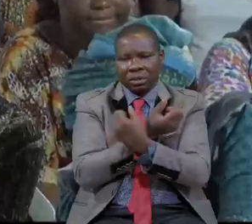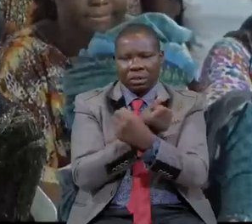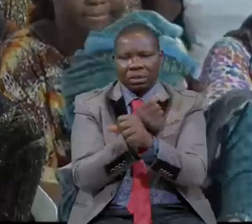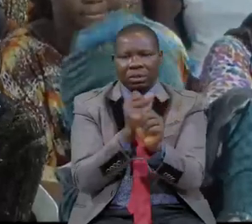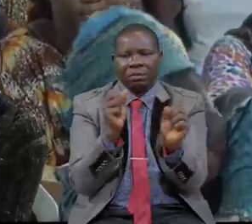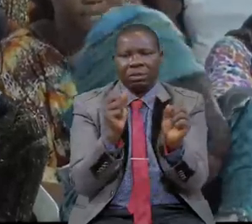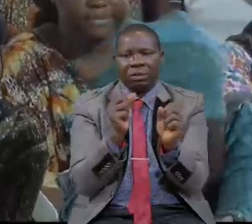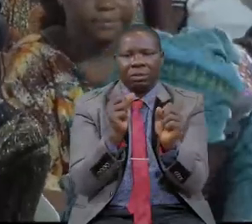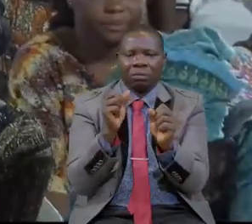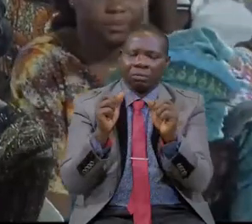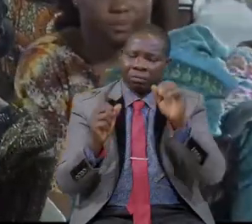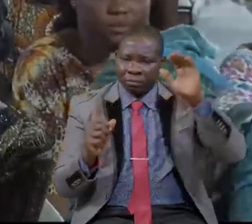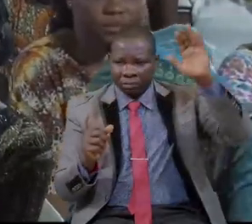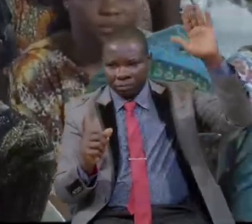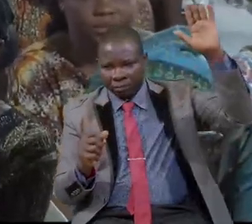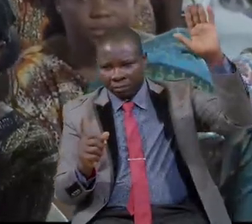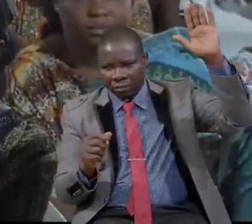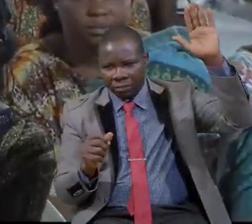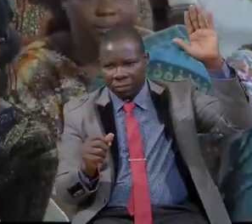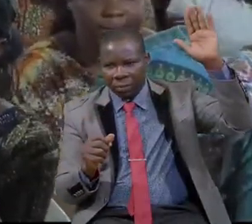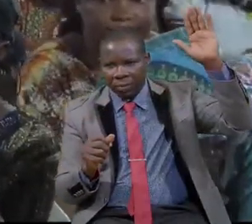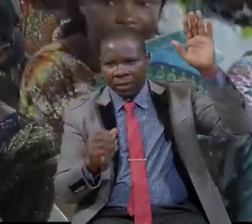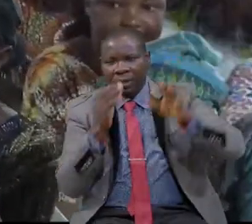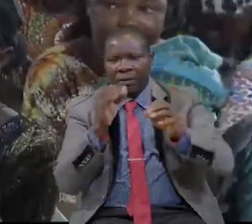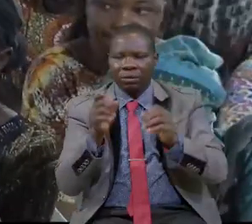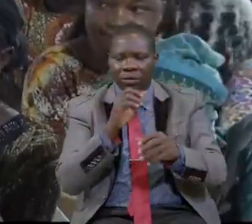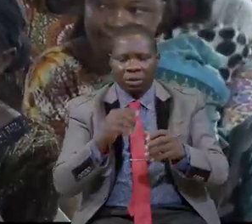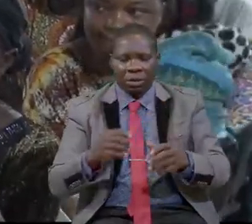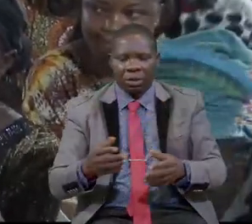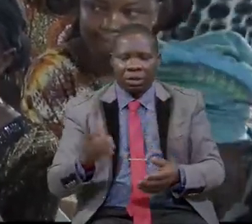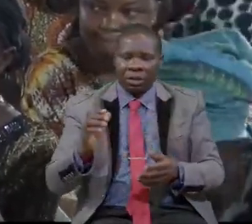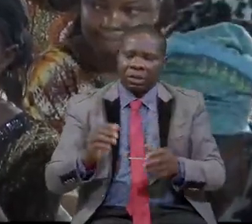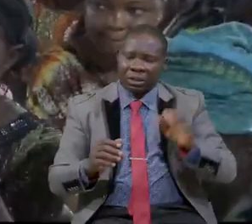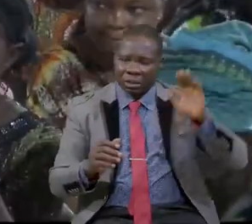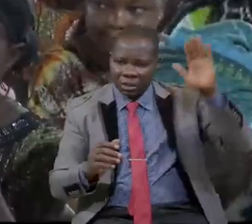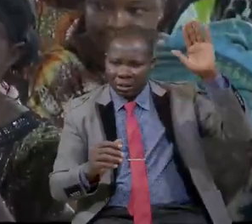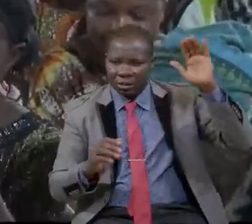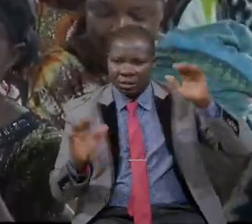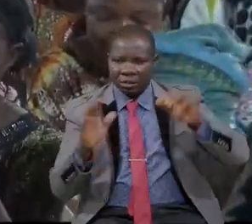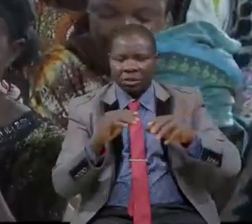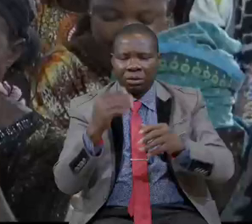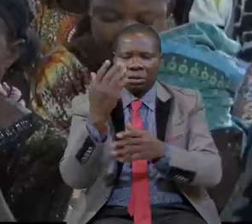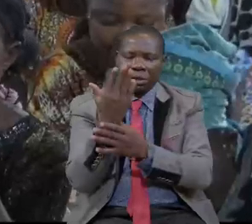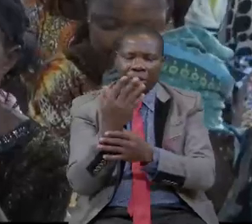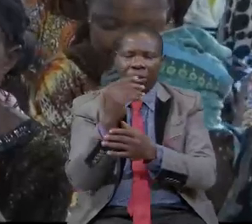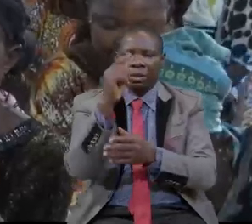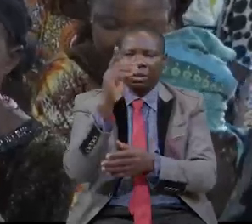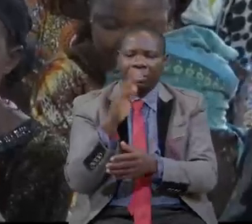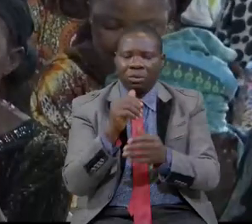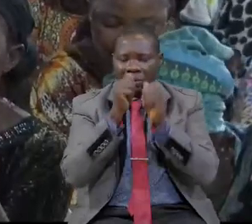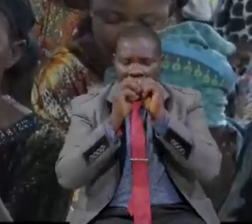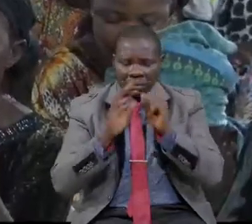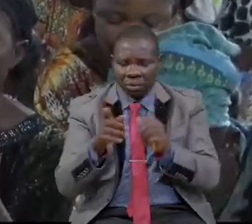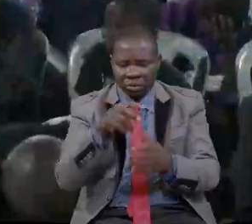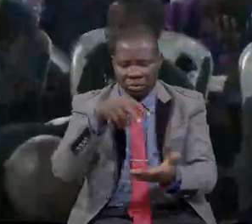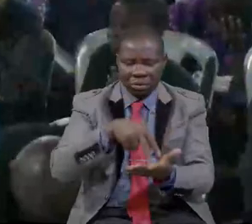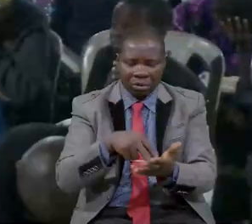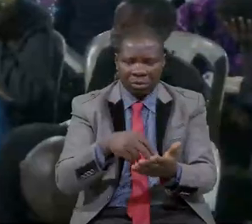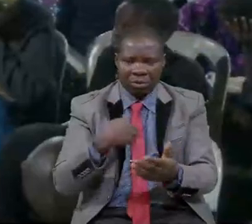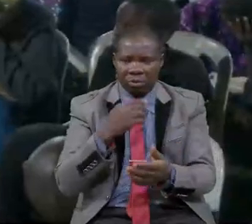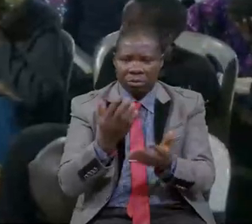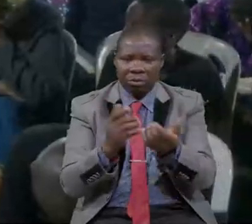Raise up that hand. If you're raising up your hand, God bless you. Stand up. We're going to pray together. You're raising up